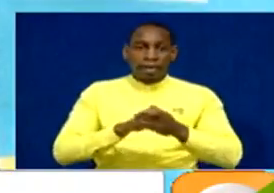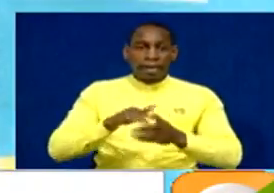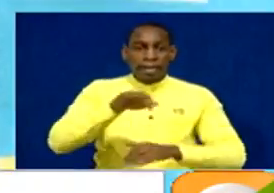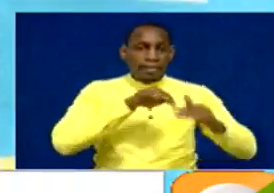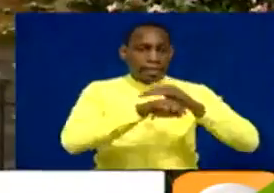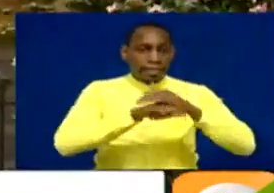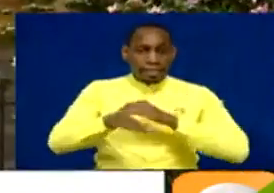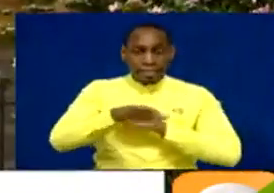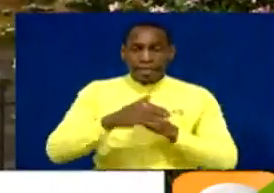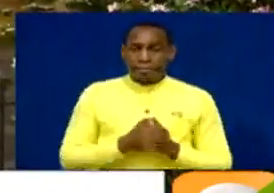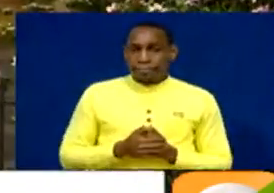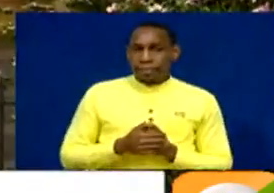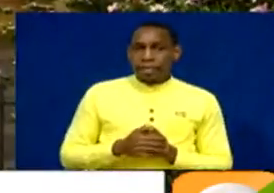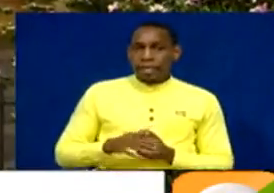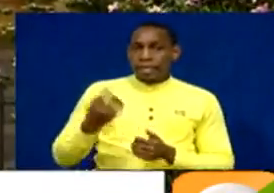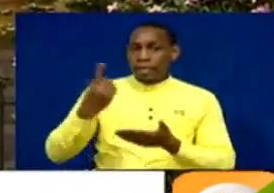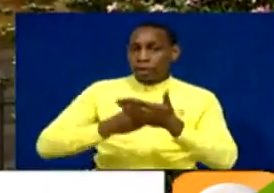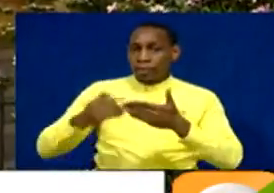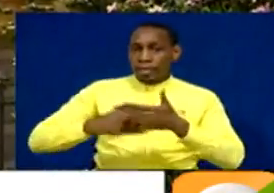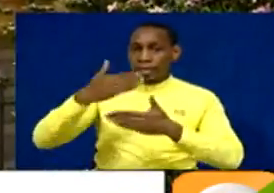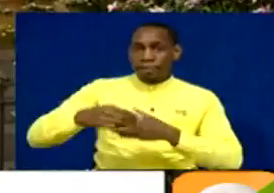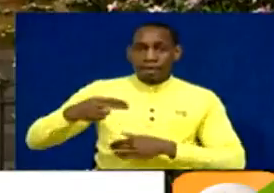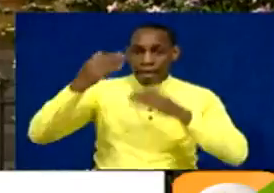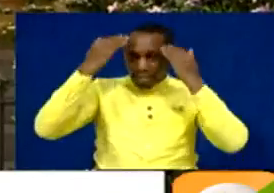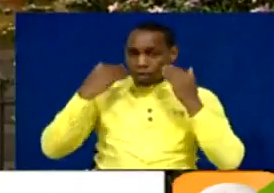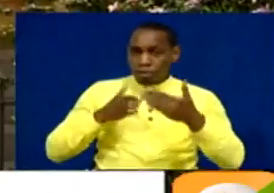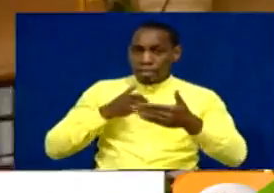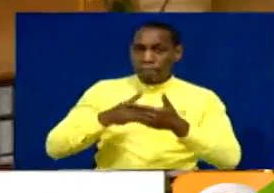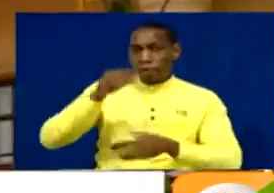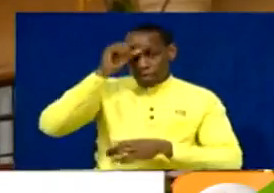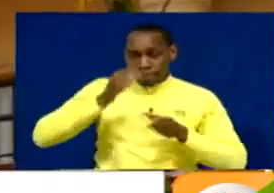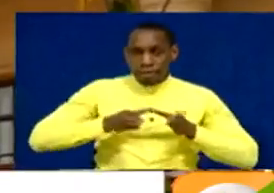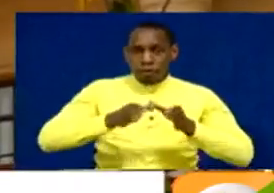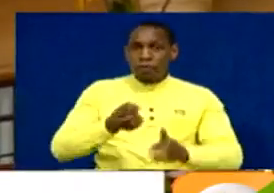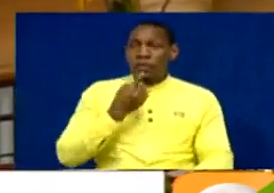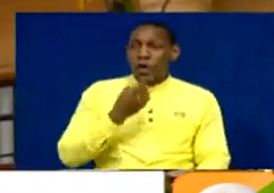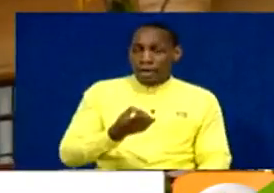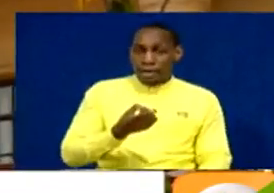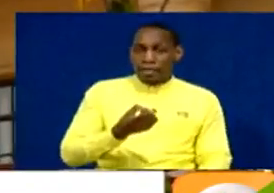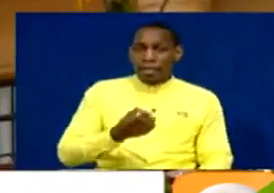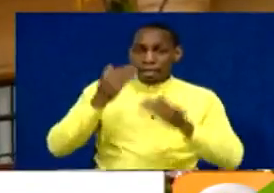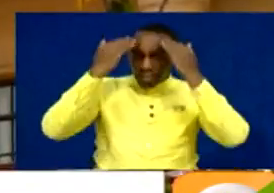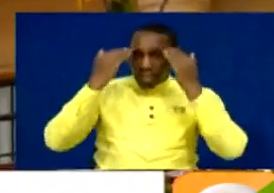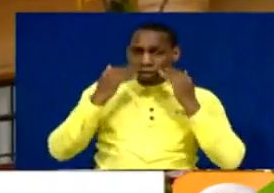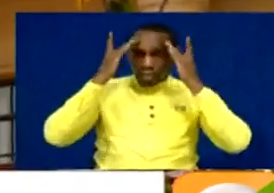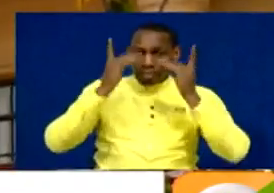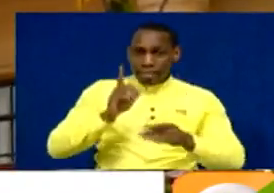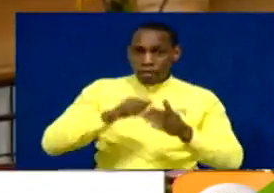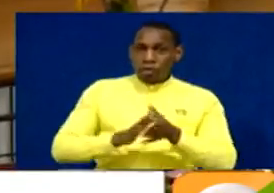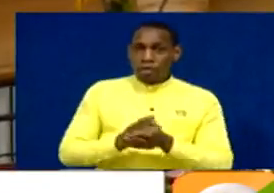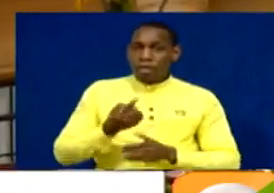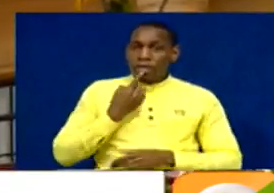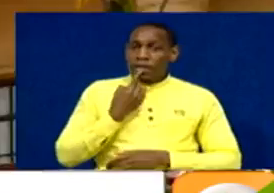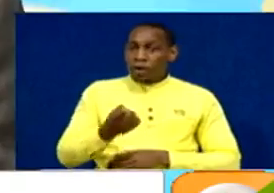access points. This comes just 1 week after the High Court prohibited the state from enforcing the directive. The court ruled the directive